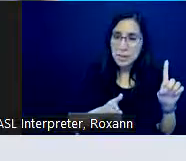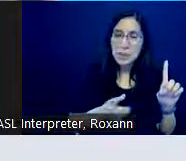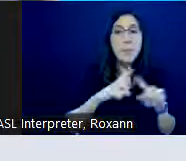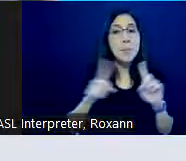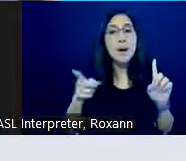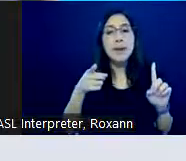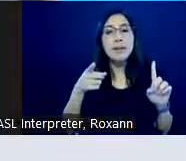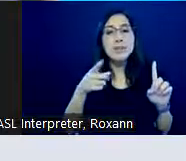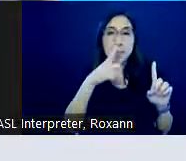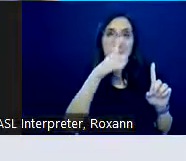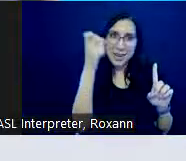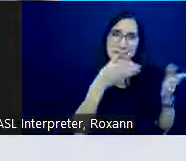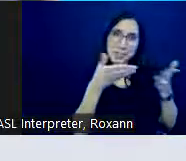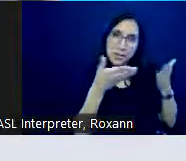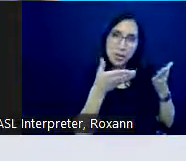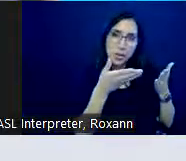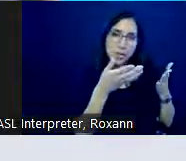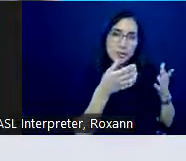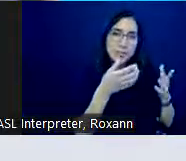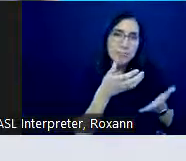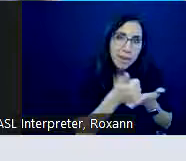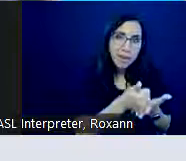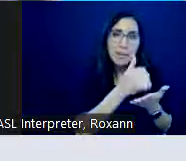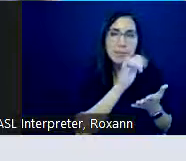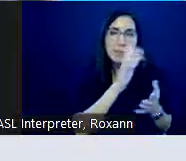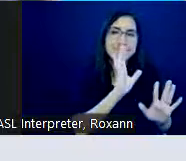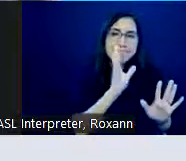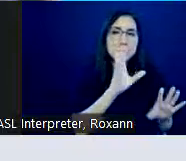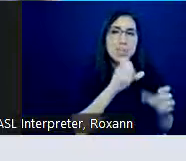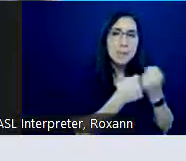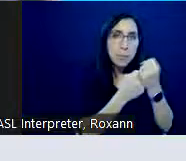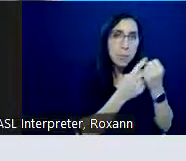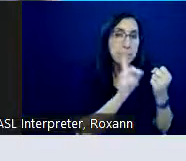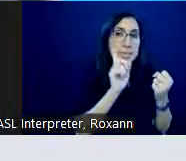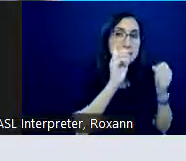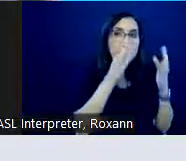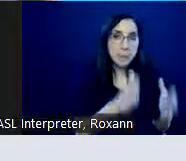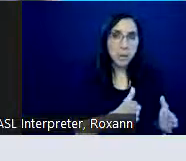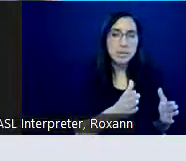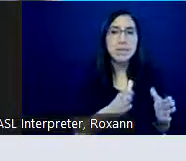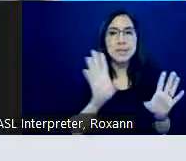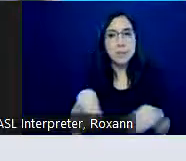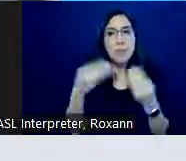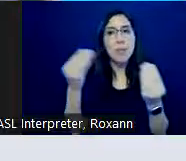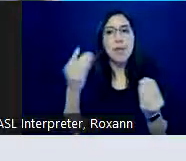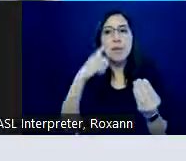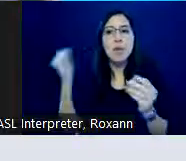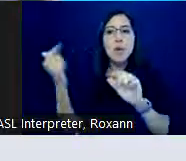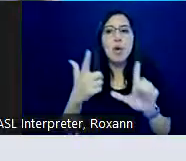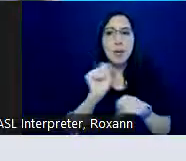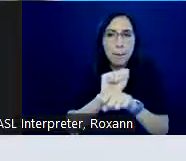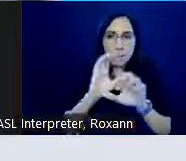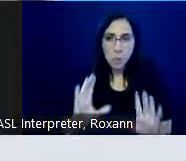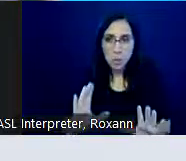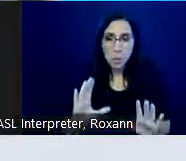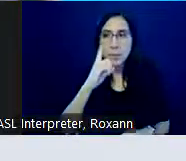service the whole community. The whole community. If there is somebody that works for that hardware store who has autism